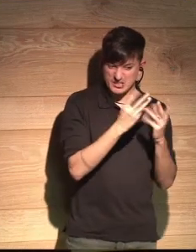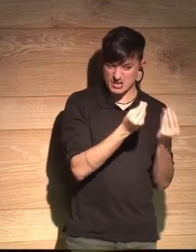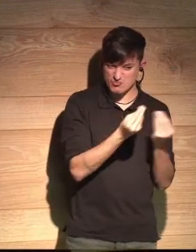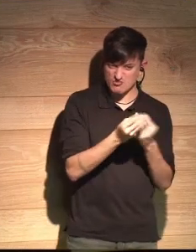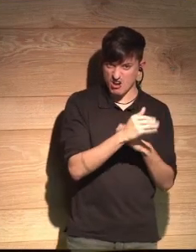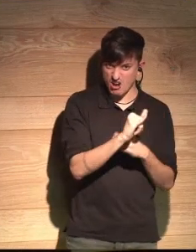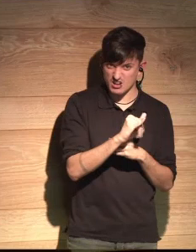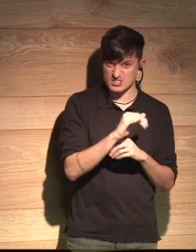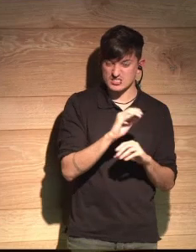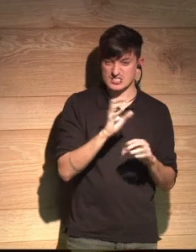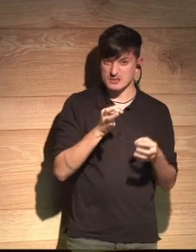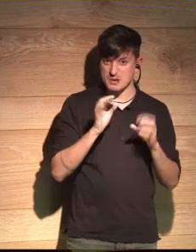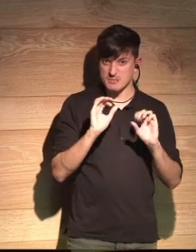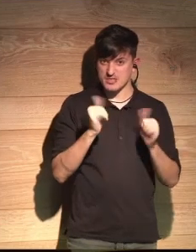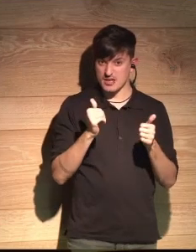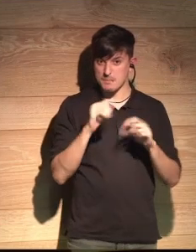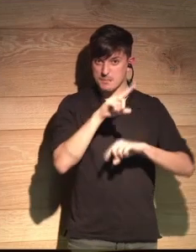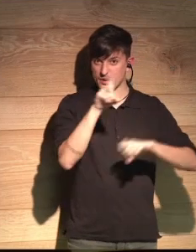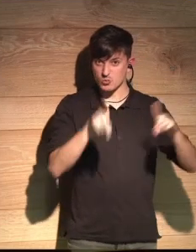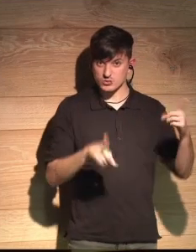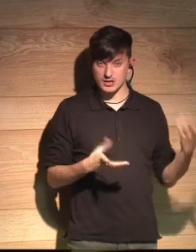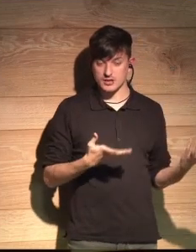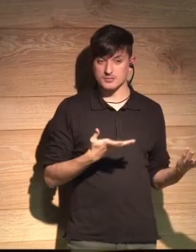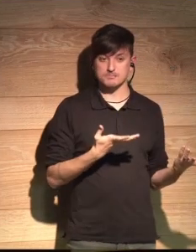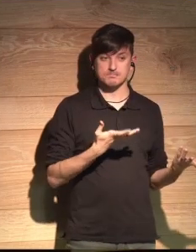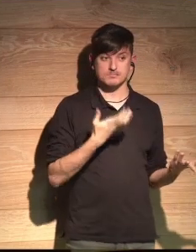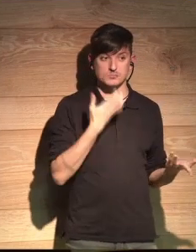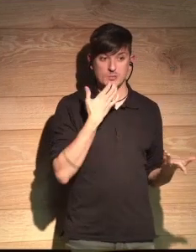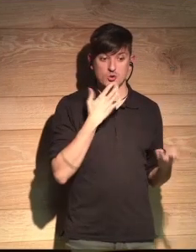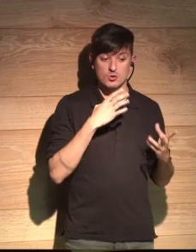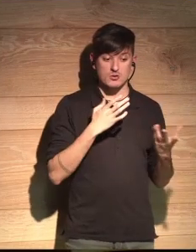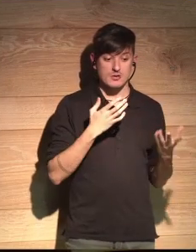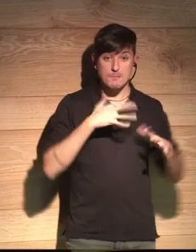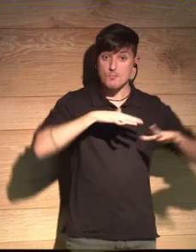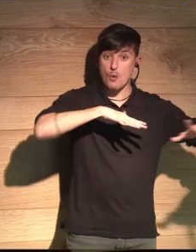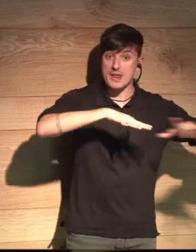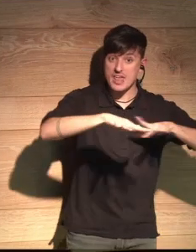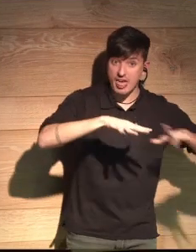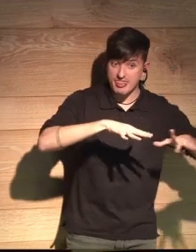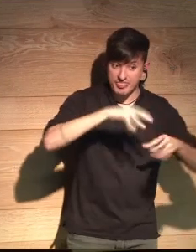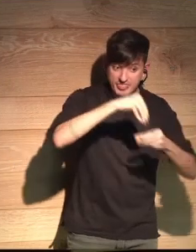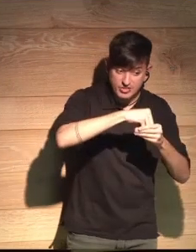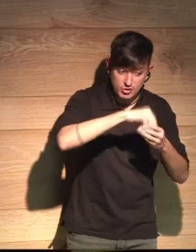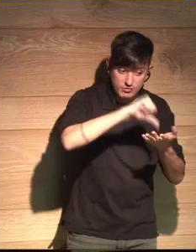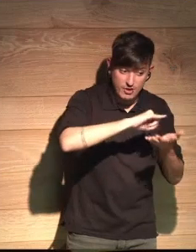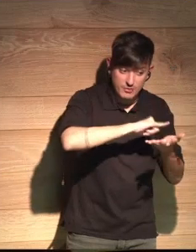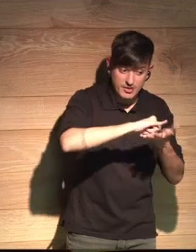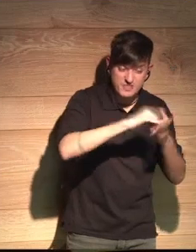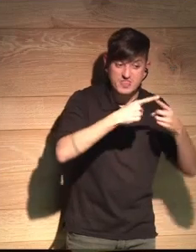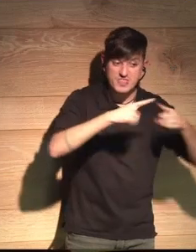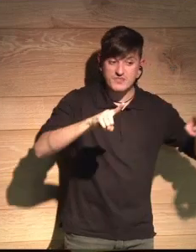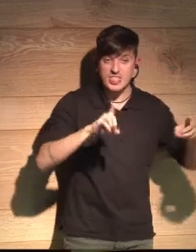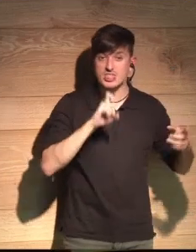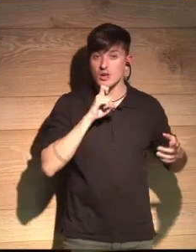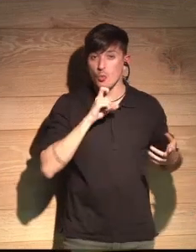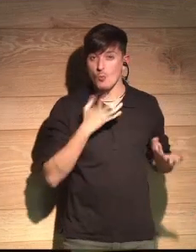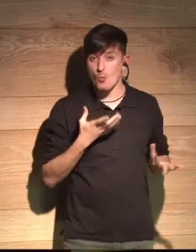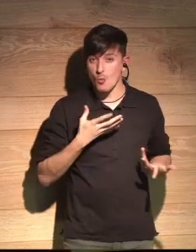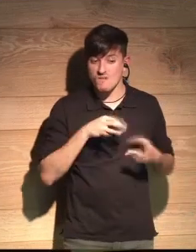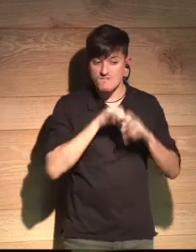by doing the maths. But they start by asking, for example, how could mobility in New York